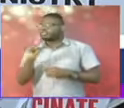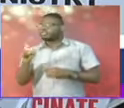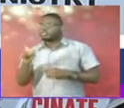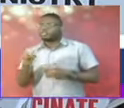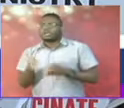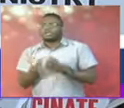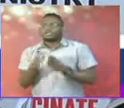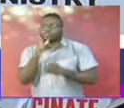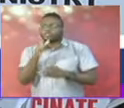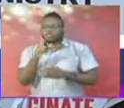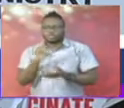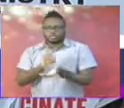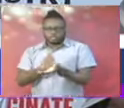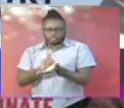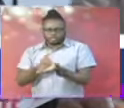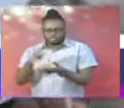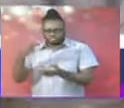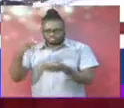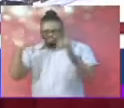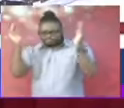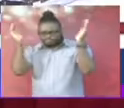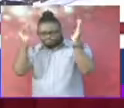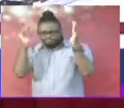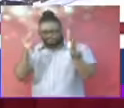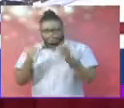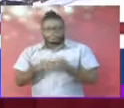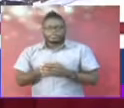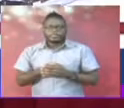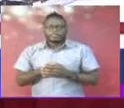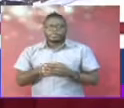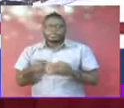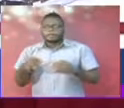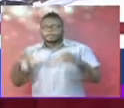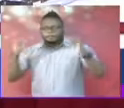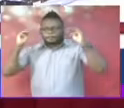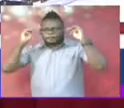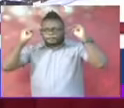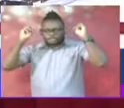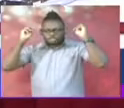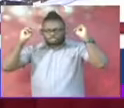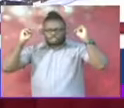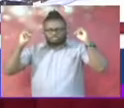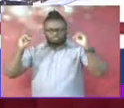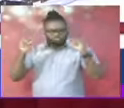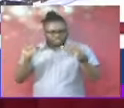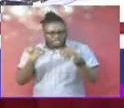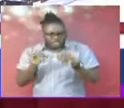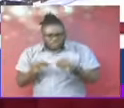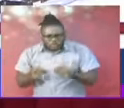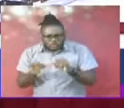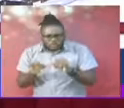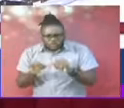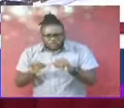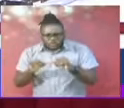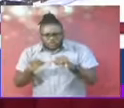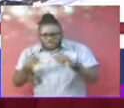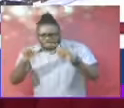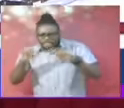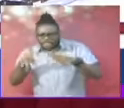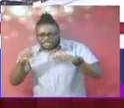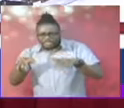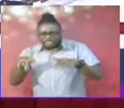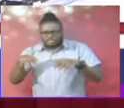Hines. Dr. Hines, has the ministry continued testing for the Brazilian variant of COVID-19? I know that as